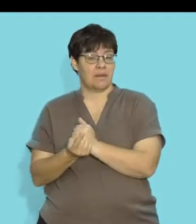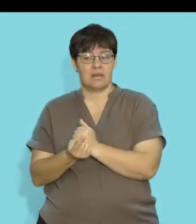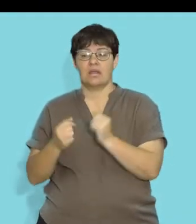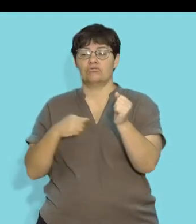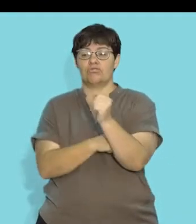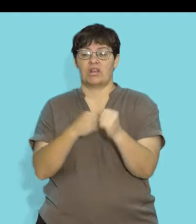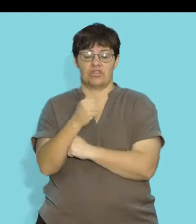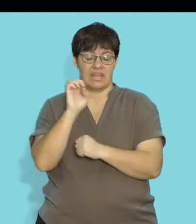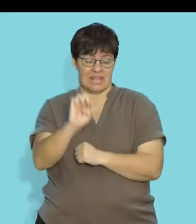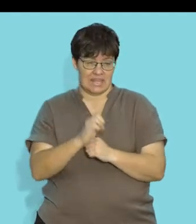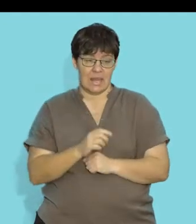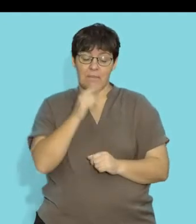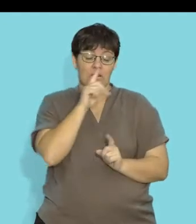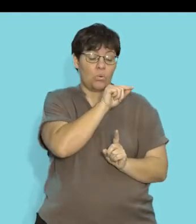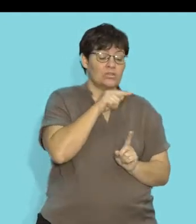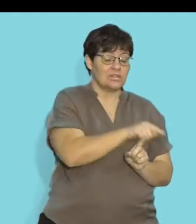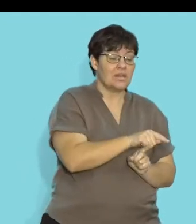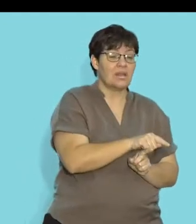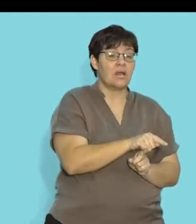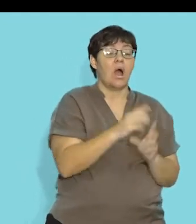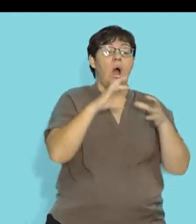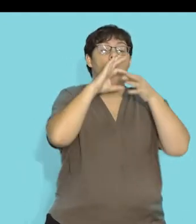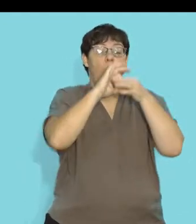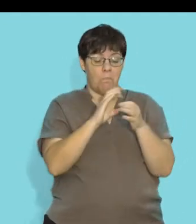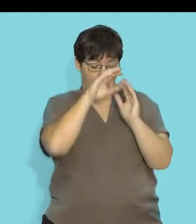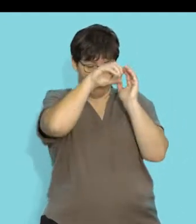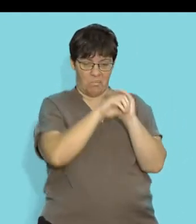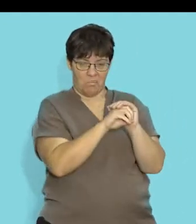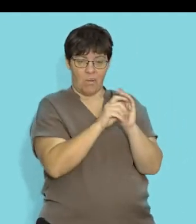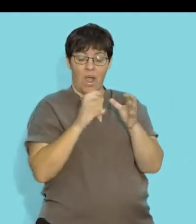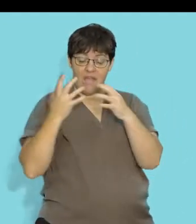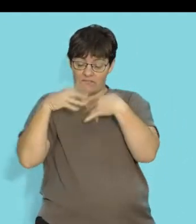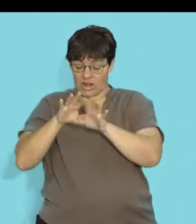structure E. But the question is, which structure houses the